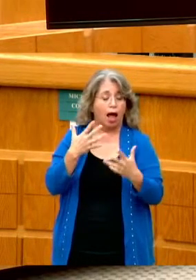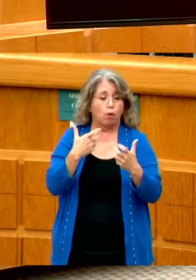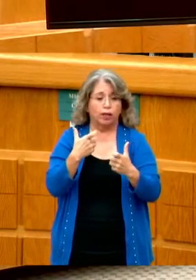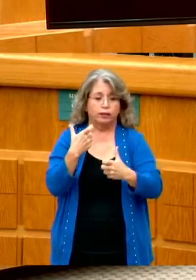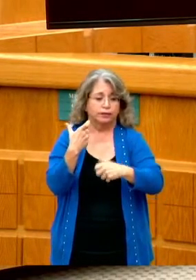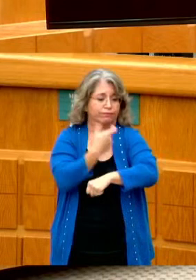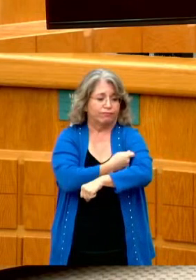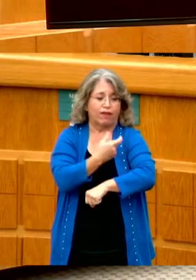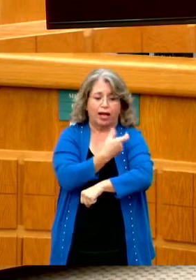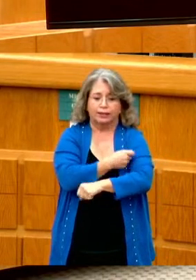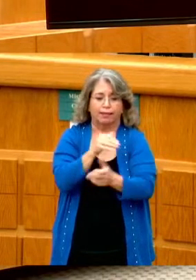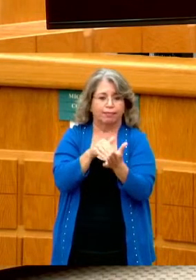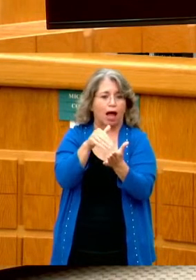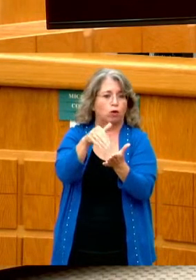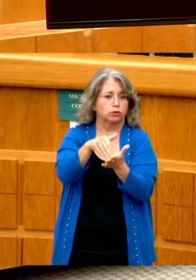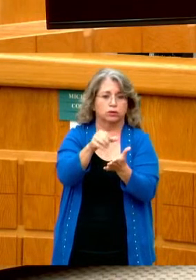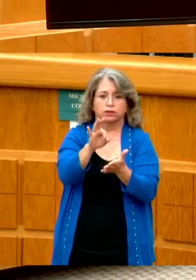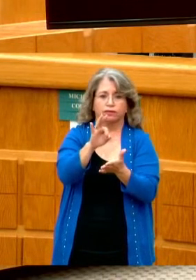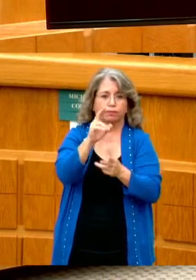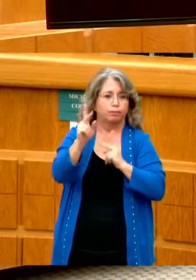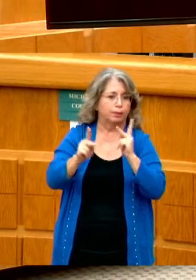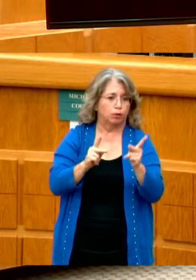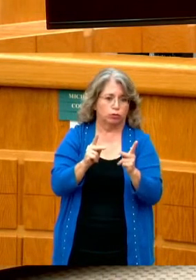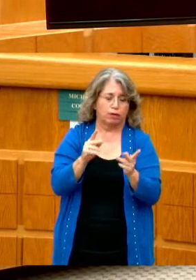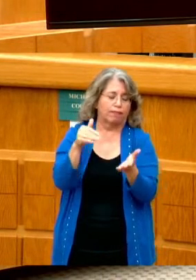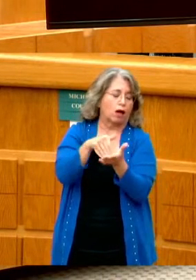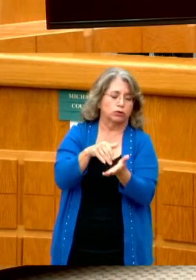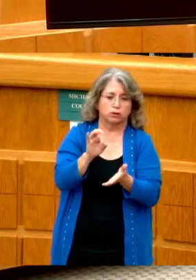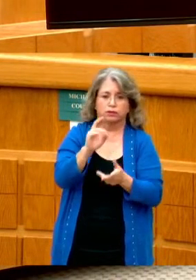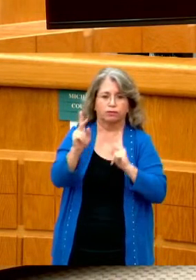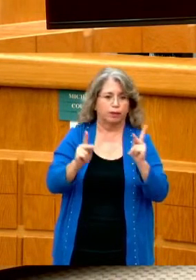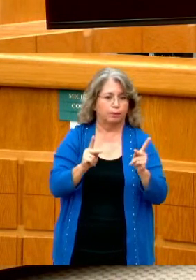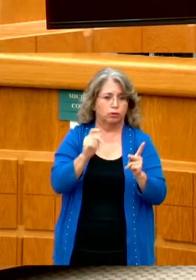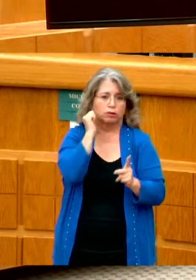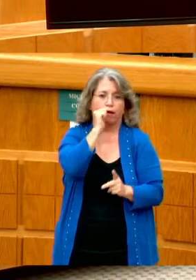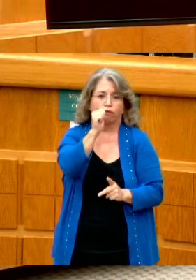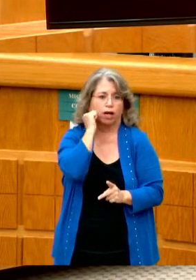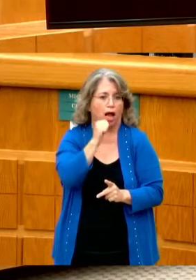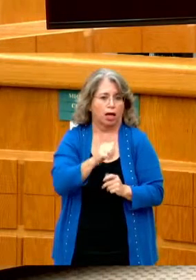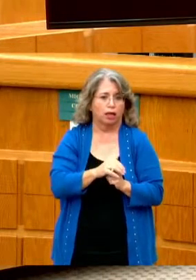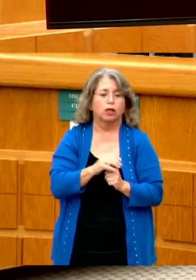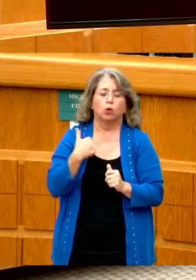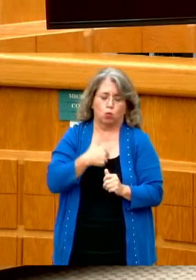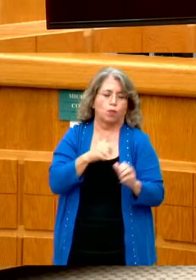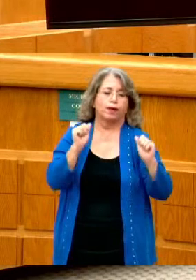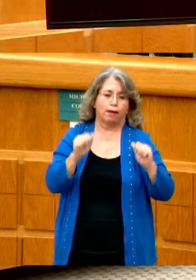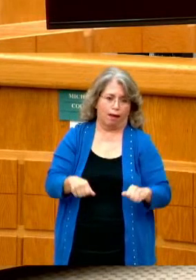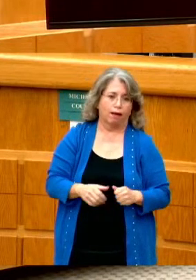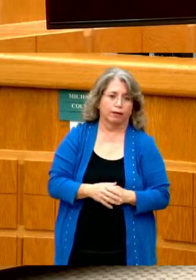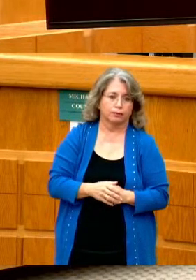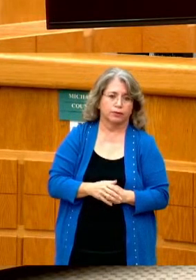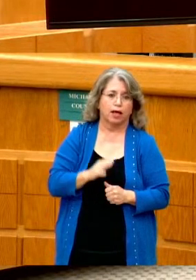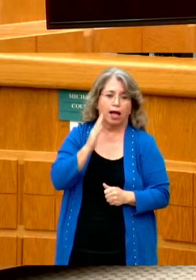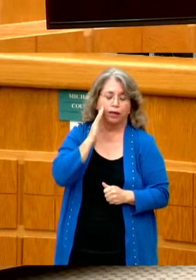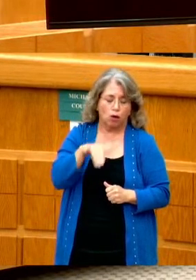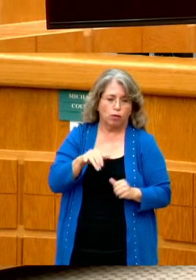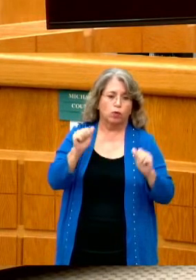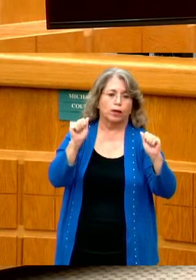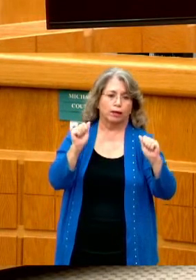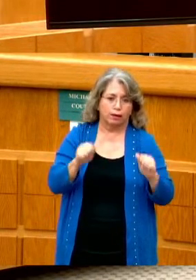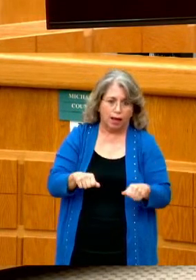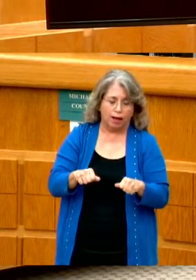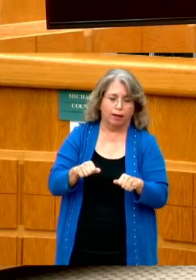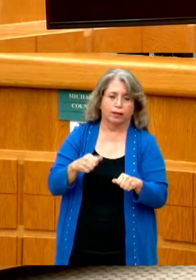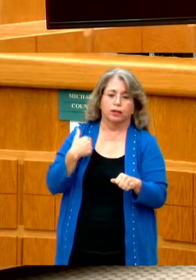We're up to the task, and I know that we need to do this in order to meet our goals in taking care of this